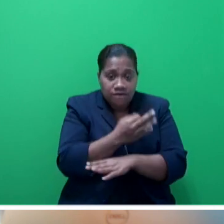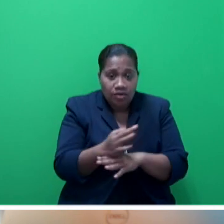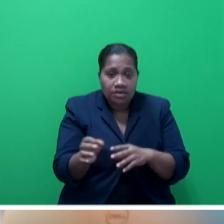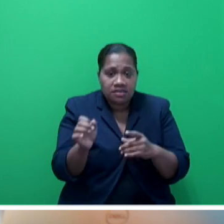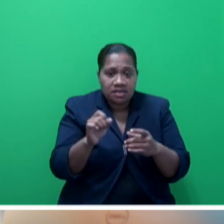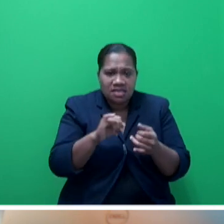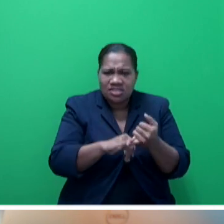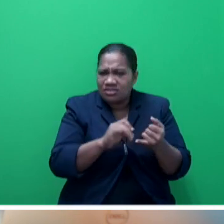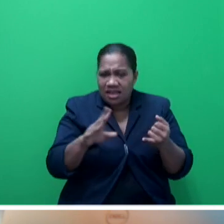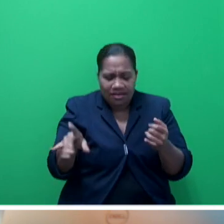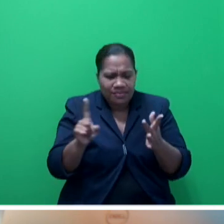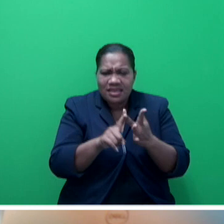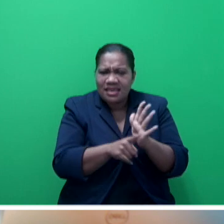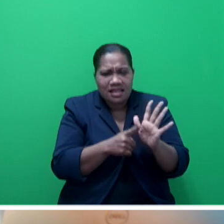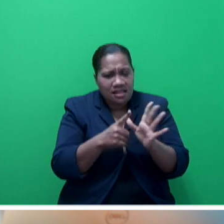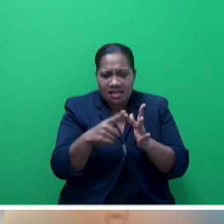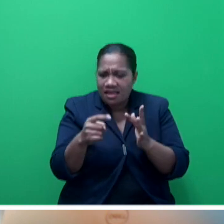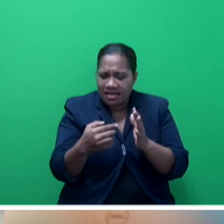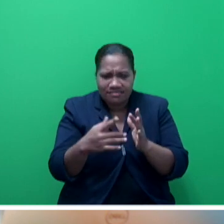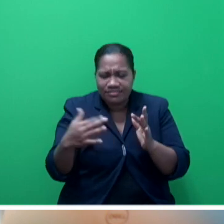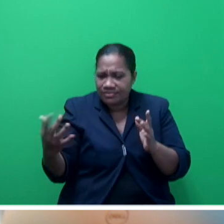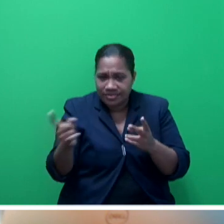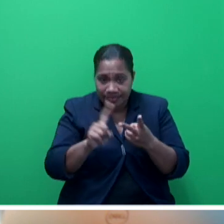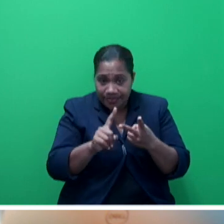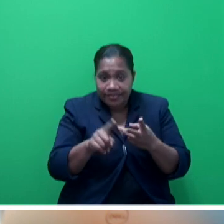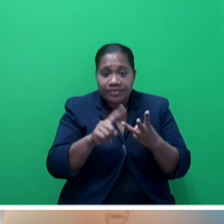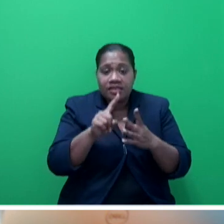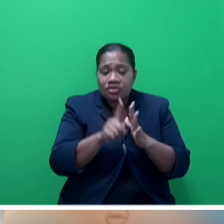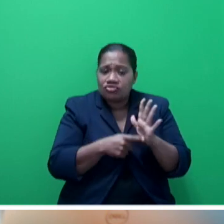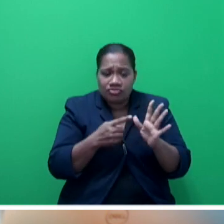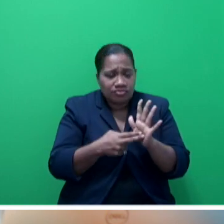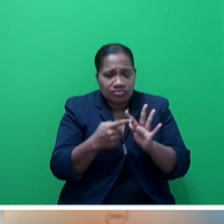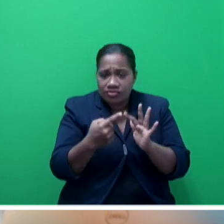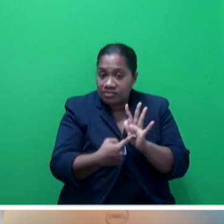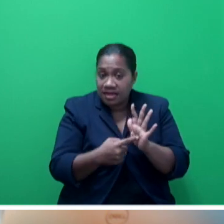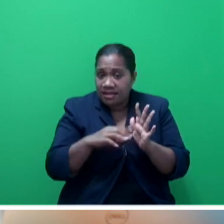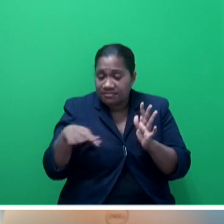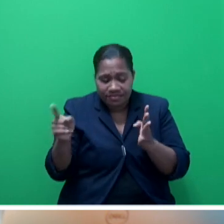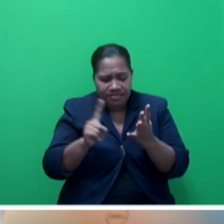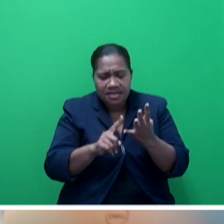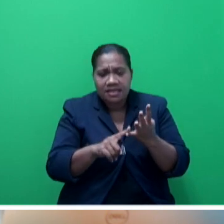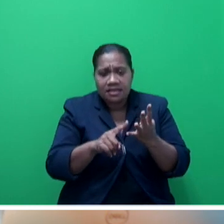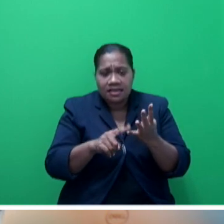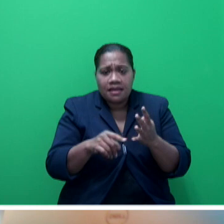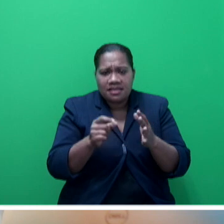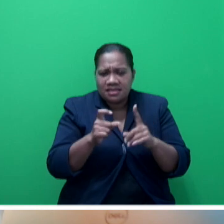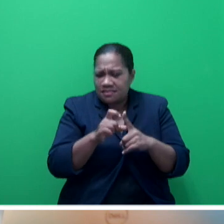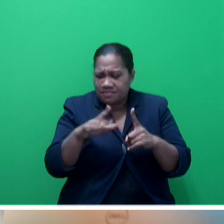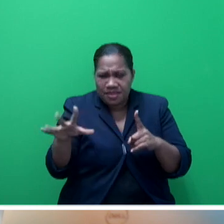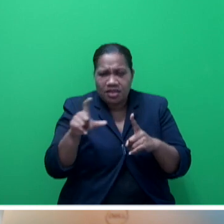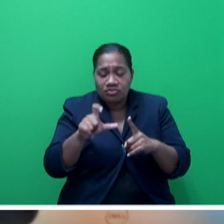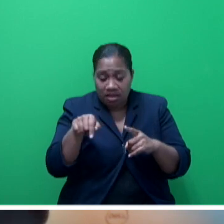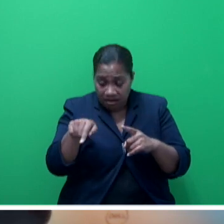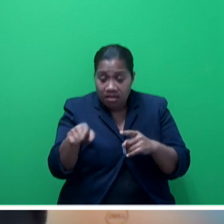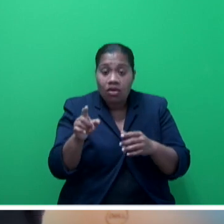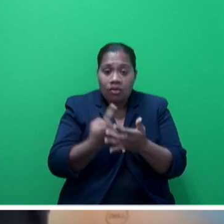who's the Program Team Leader of RED Plus, and Jeanette Mani and Diptika Chand, who are the Mitigation Officers in the Climate